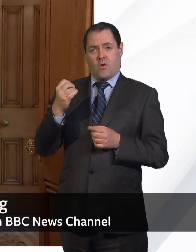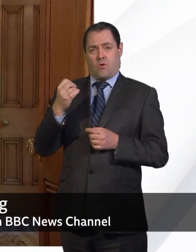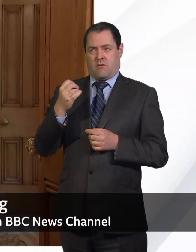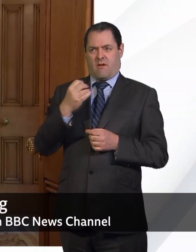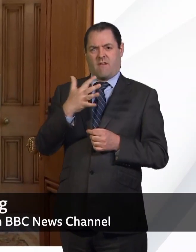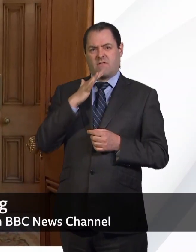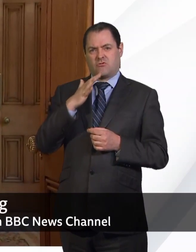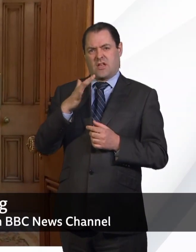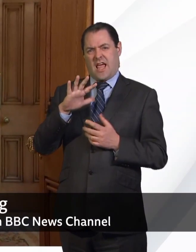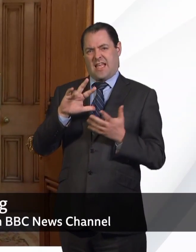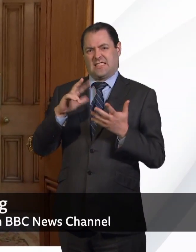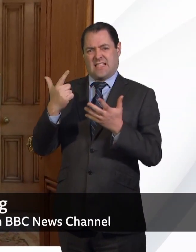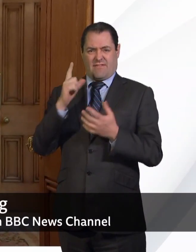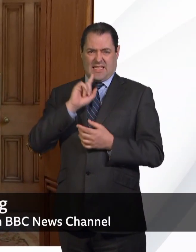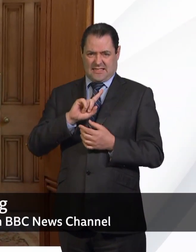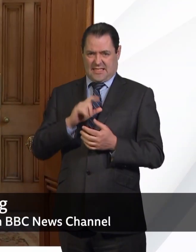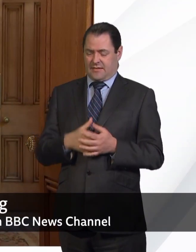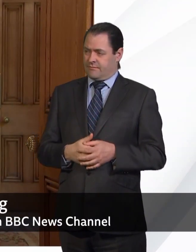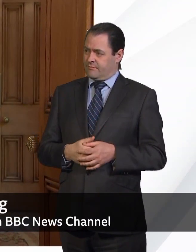119,587 tests carried out yesterday.